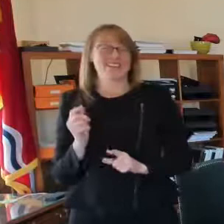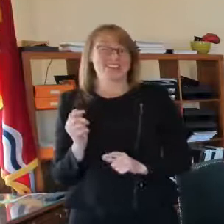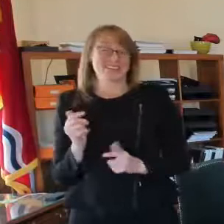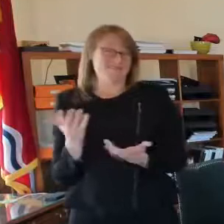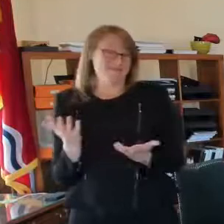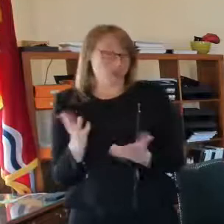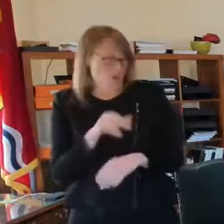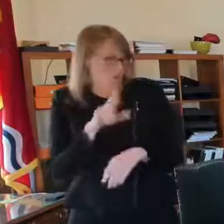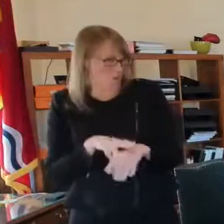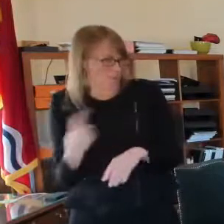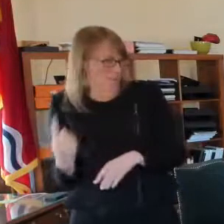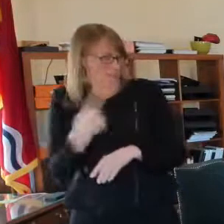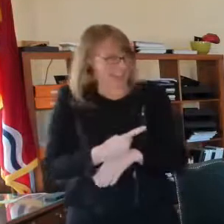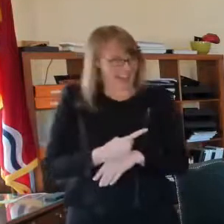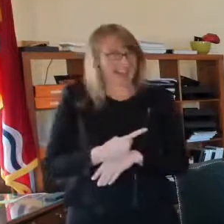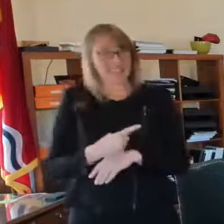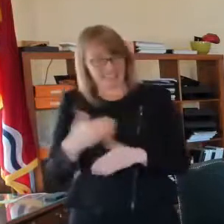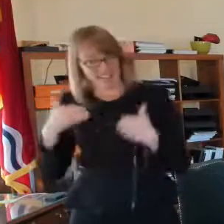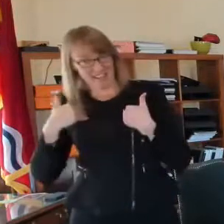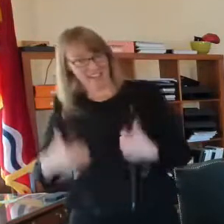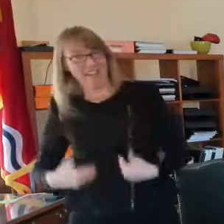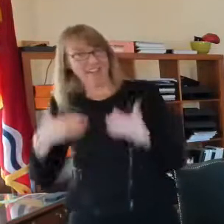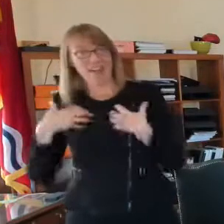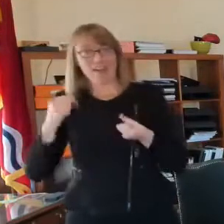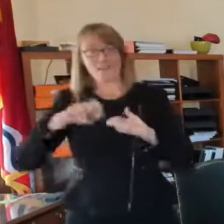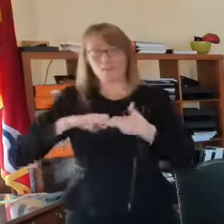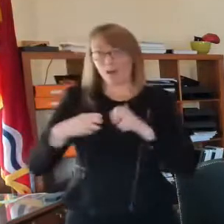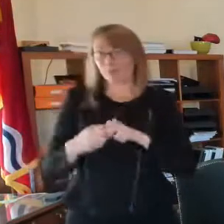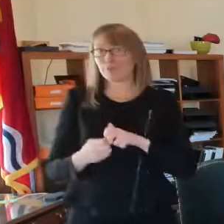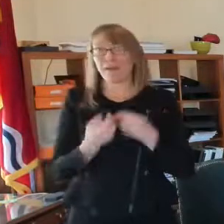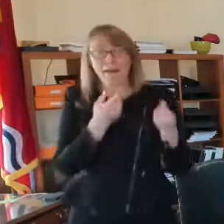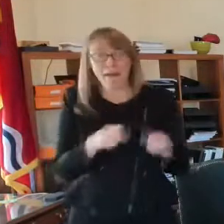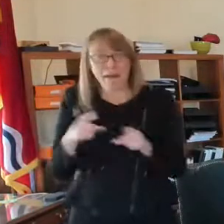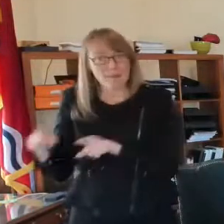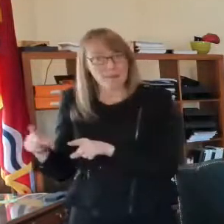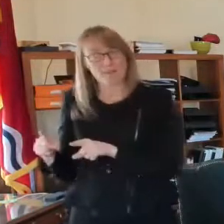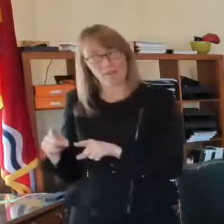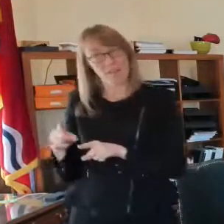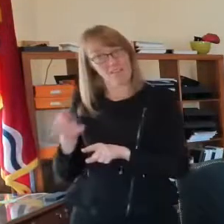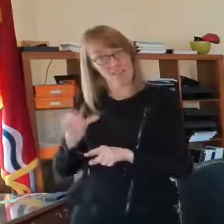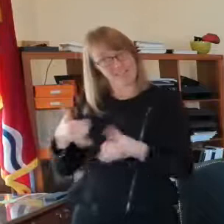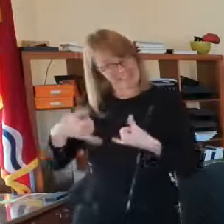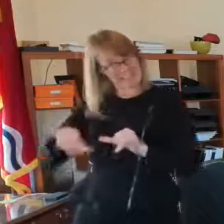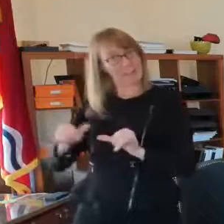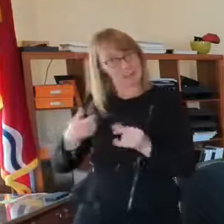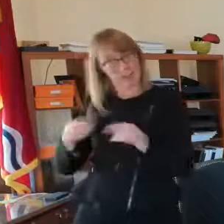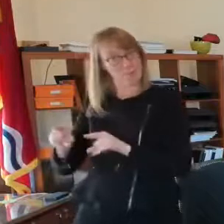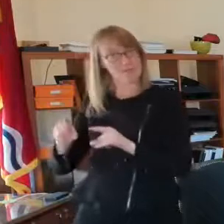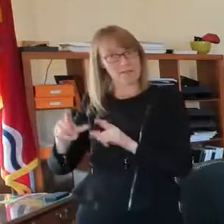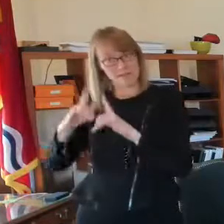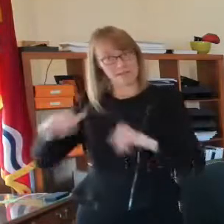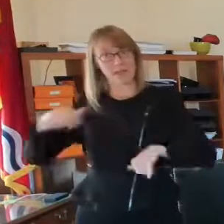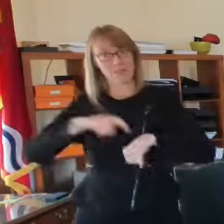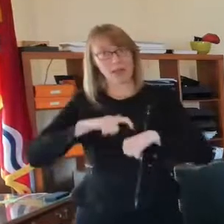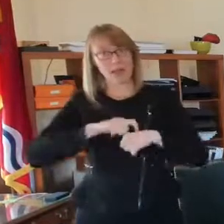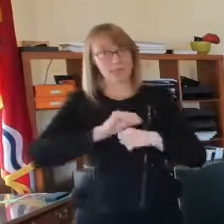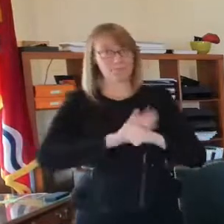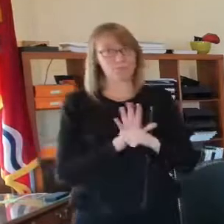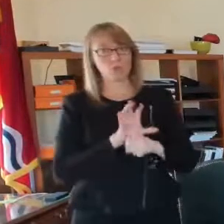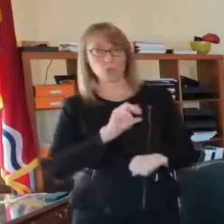on any normal day when we're not in the midst of a horrible pandemic, well, those things are still happening, and so hence the hospitals are